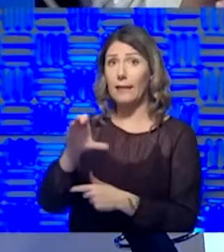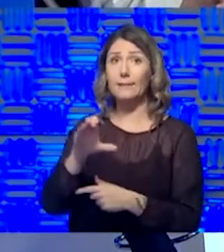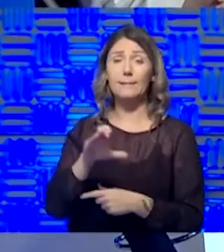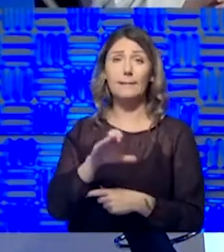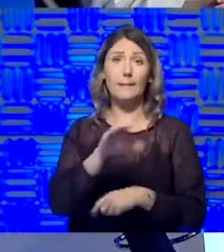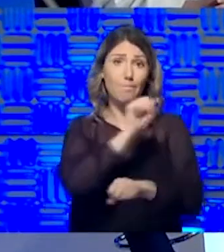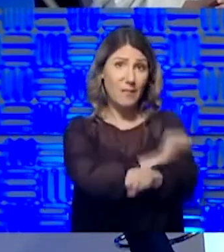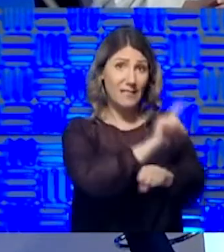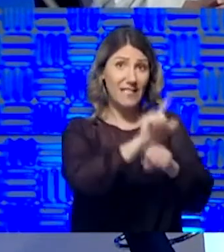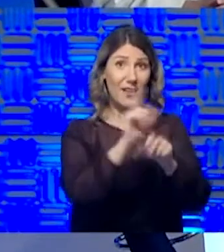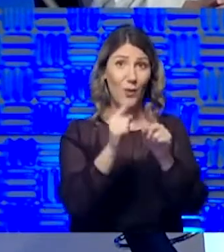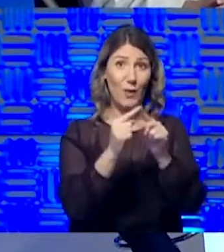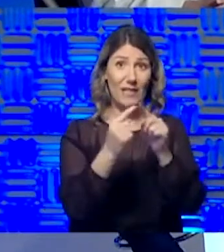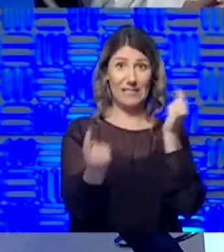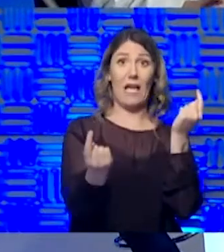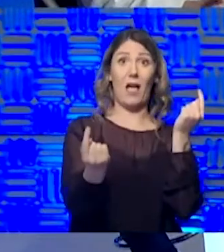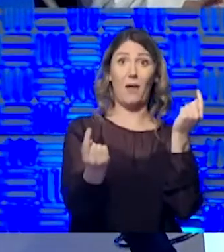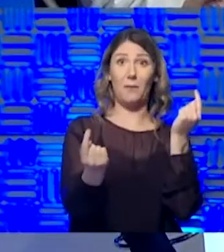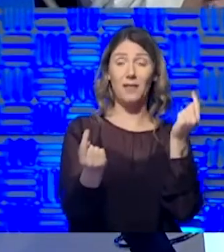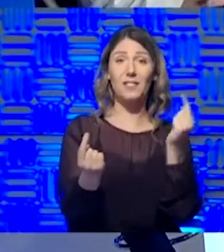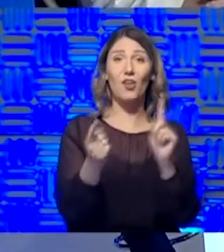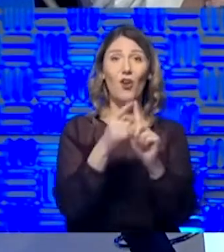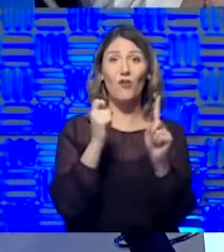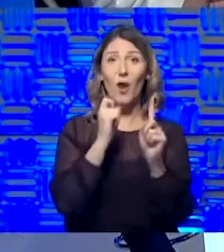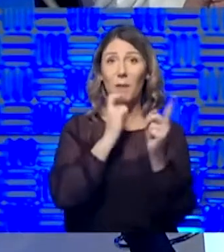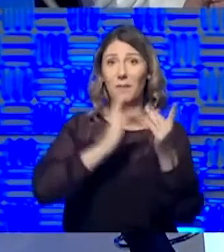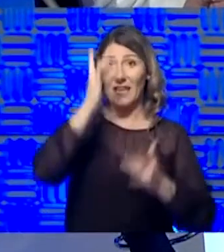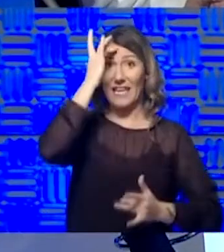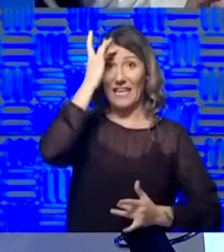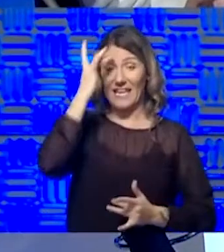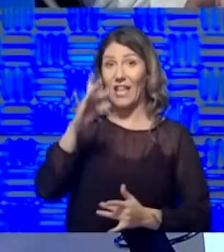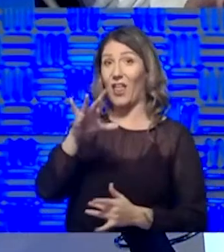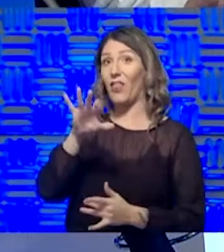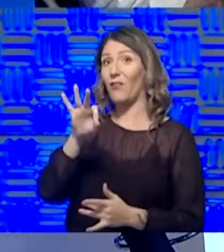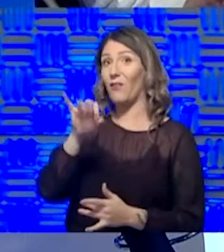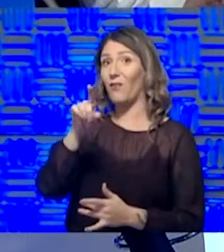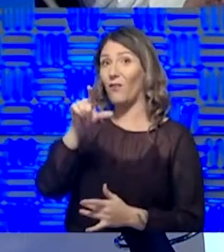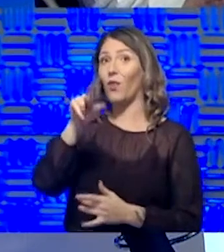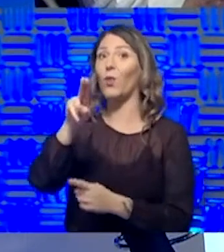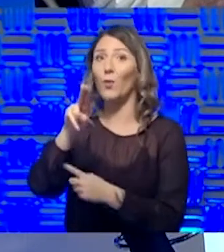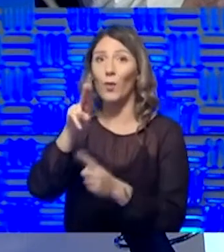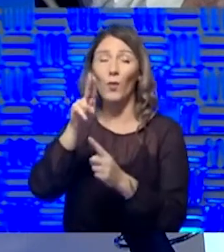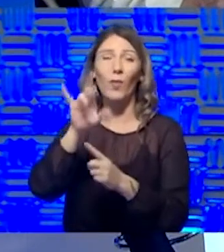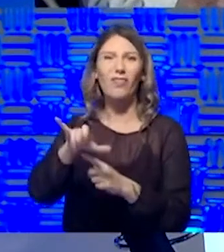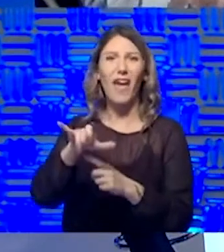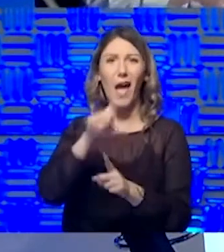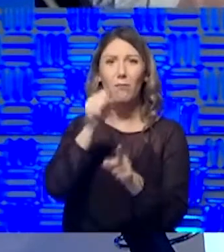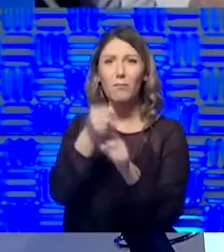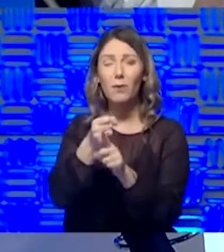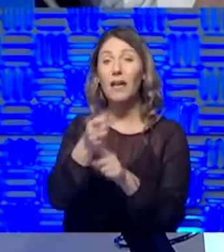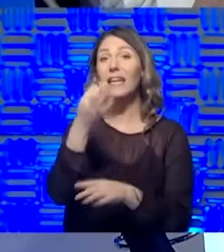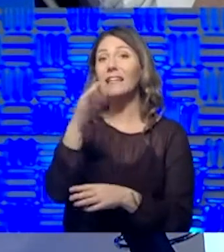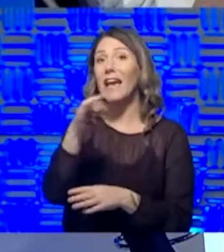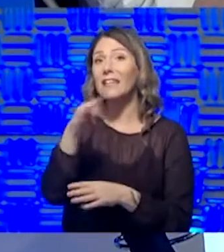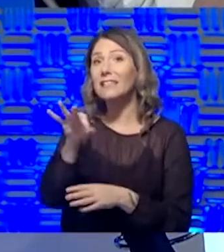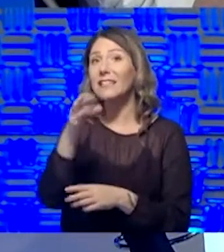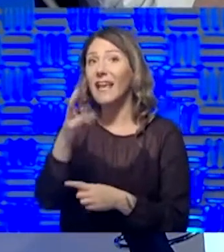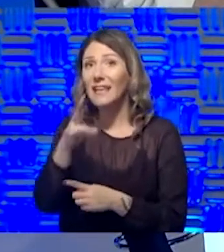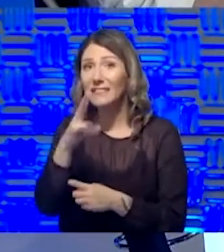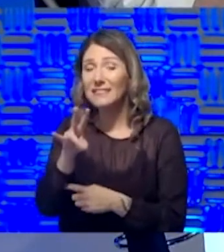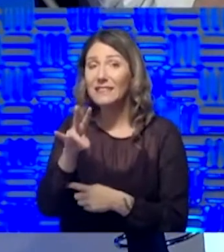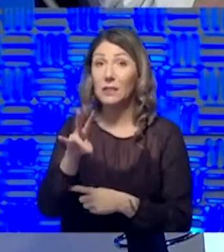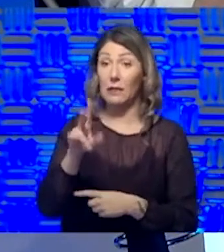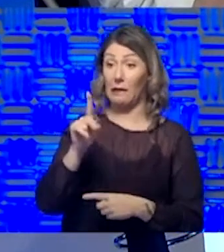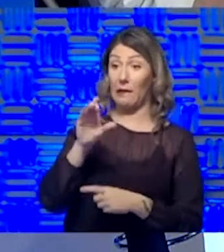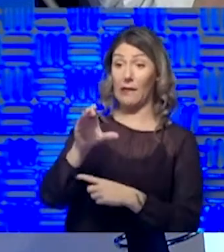just to say that's the opposite of the influenza epidemic of 1918. When Kansas City did not shelter in